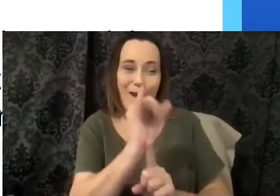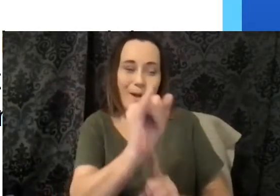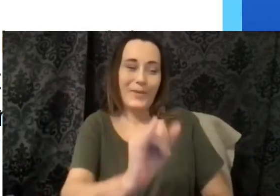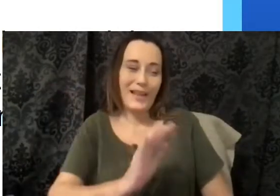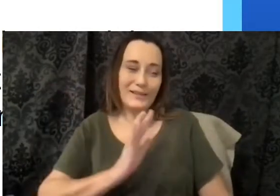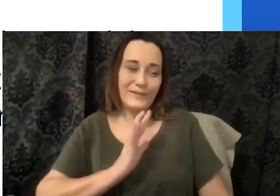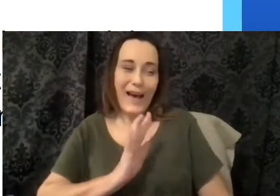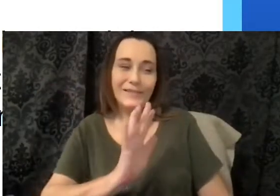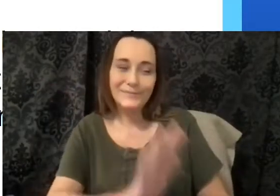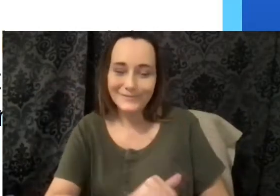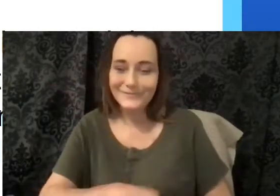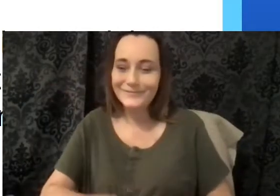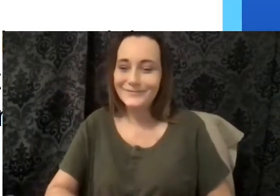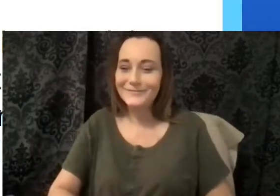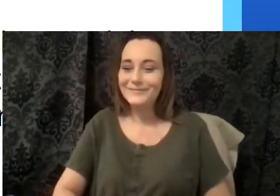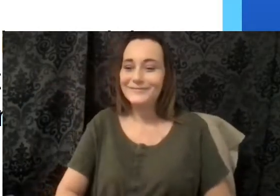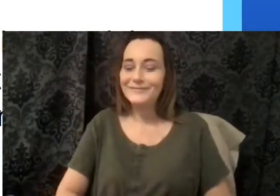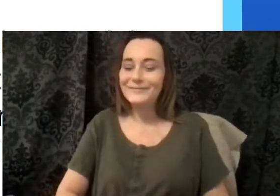noisy.